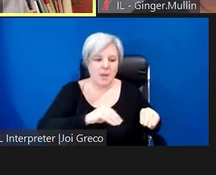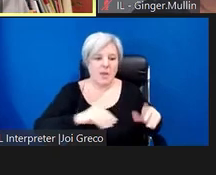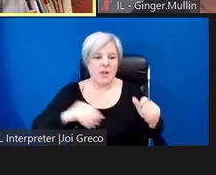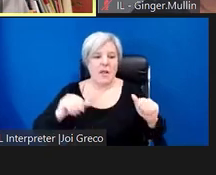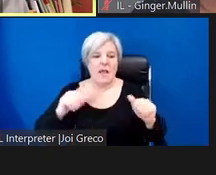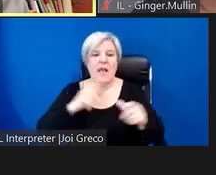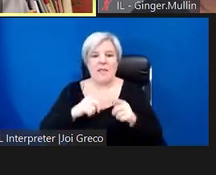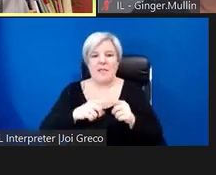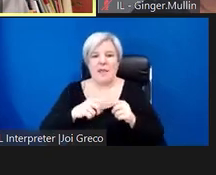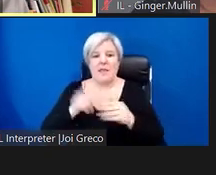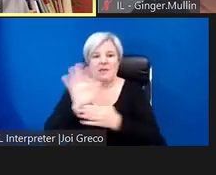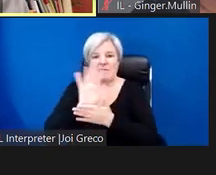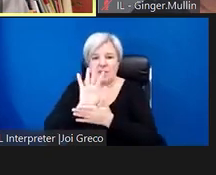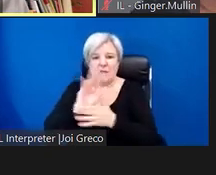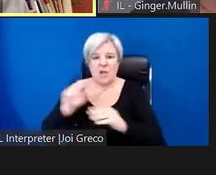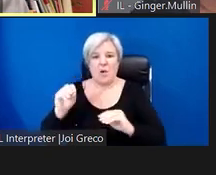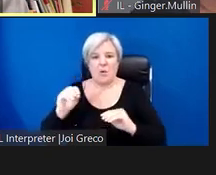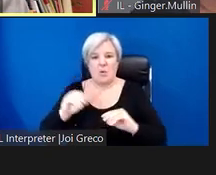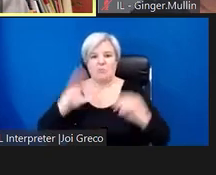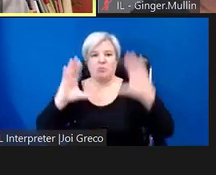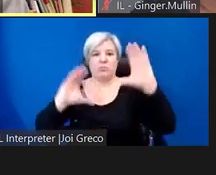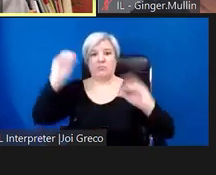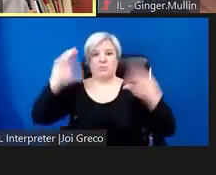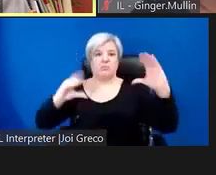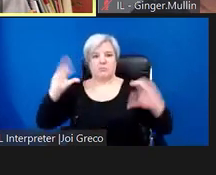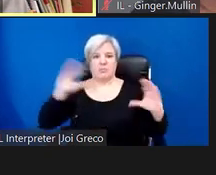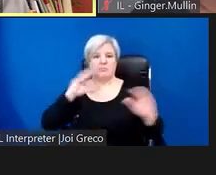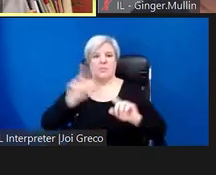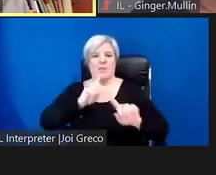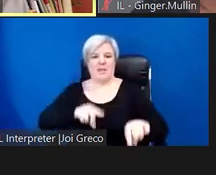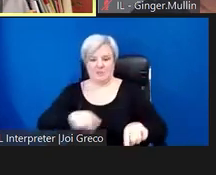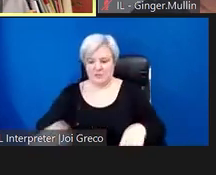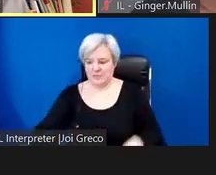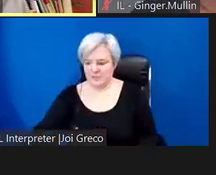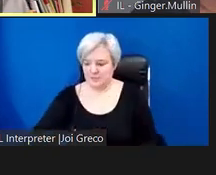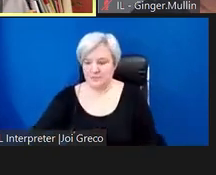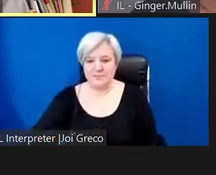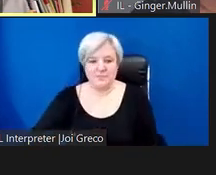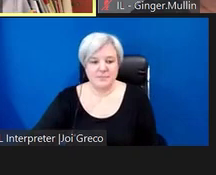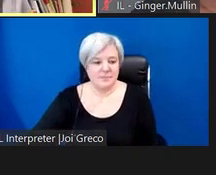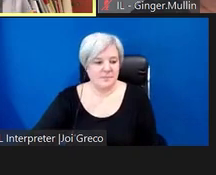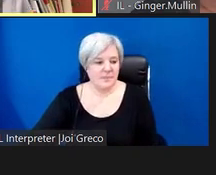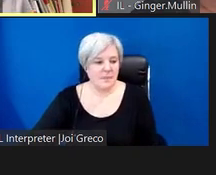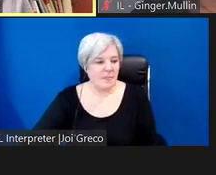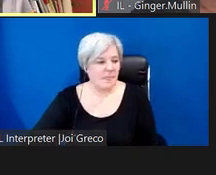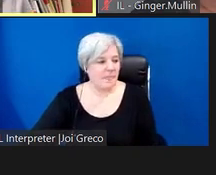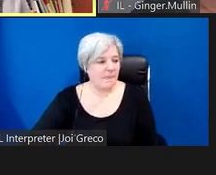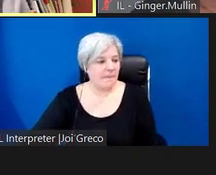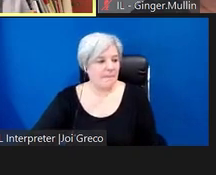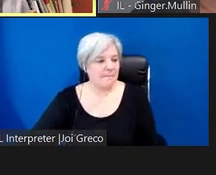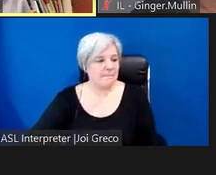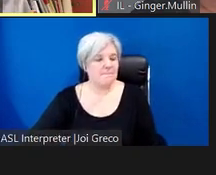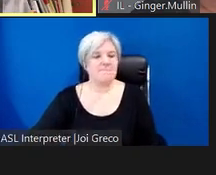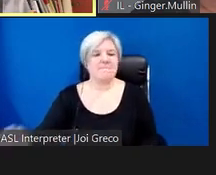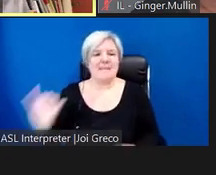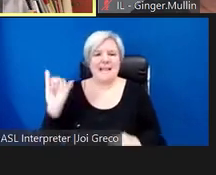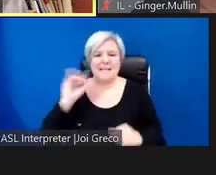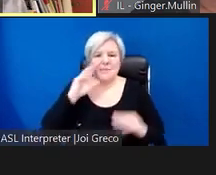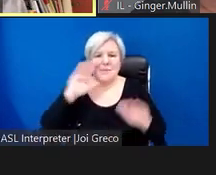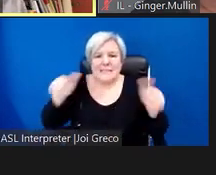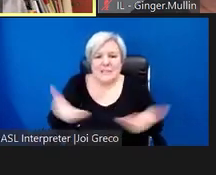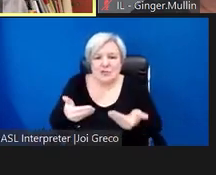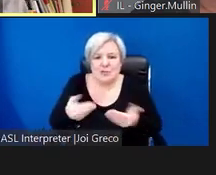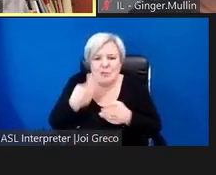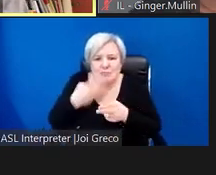on and answer your questions live. So I also want to just do a quick introduction